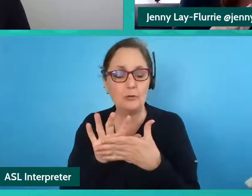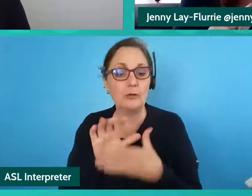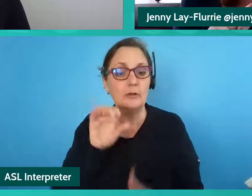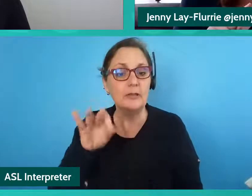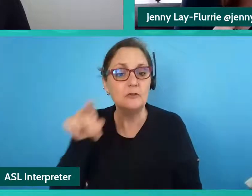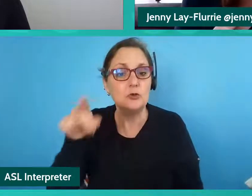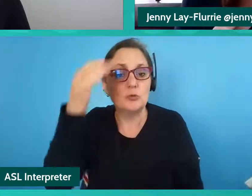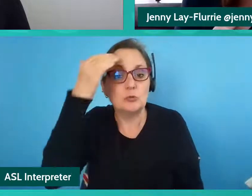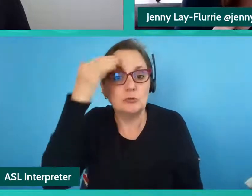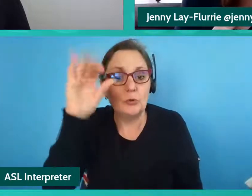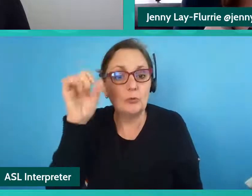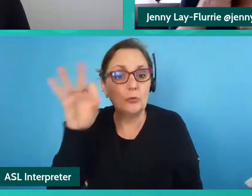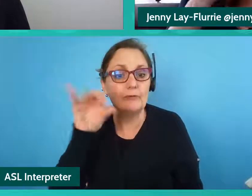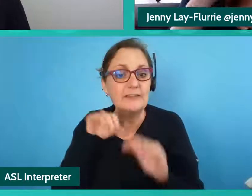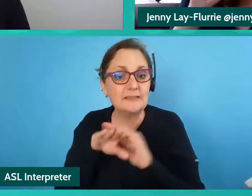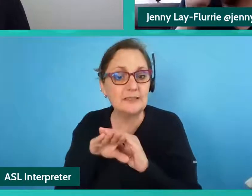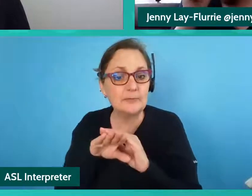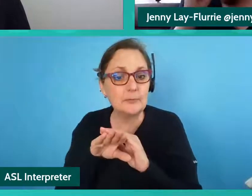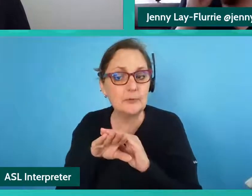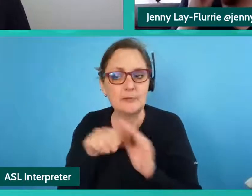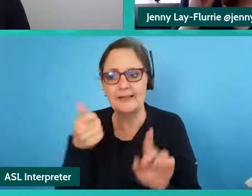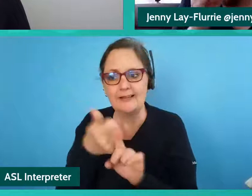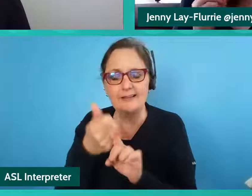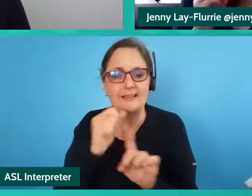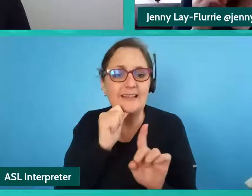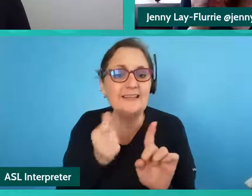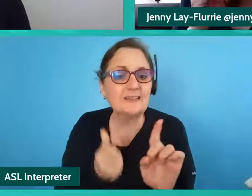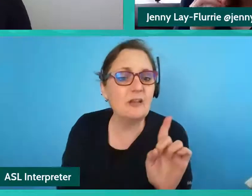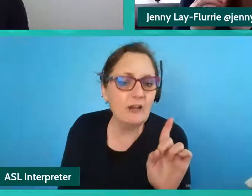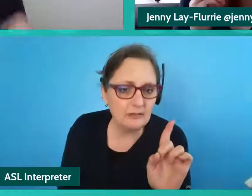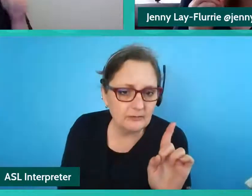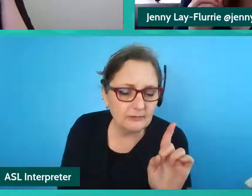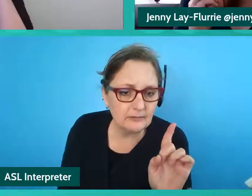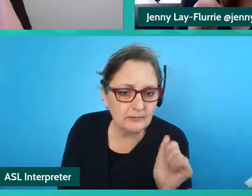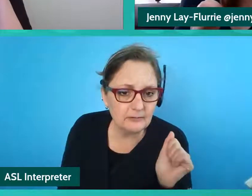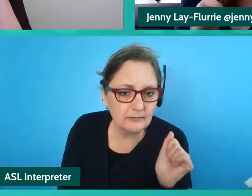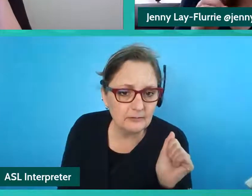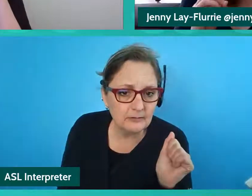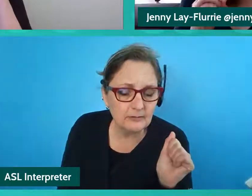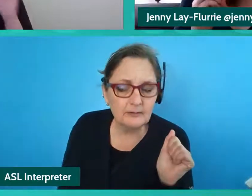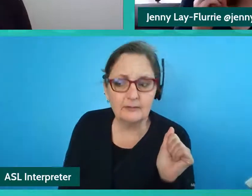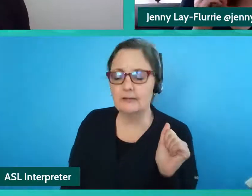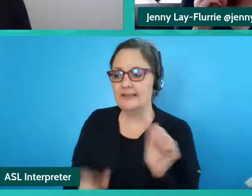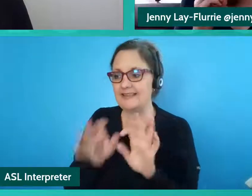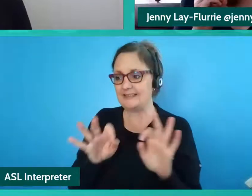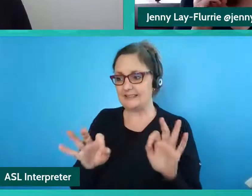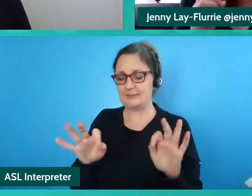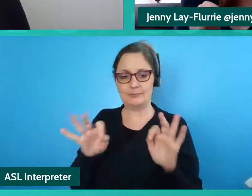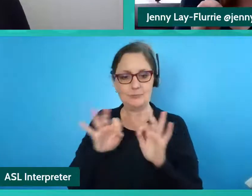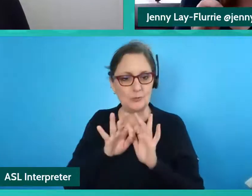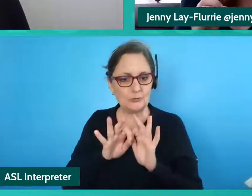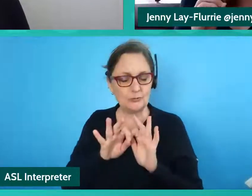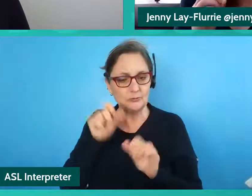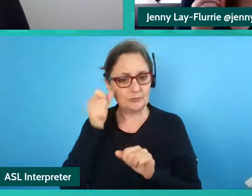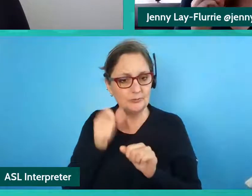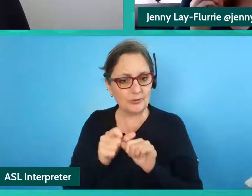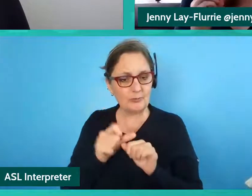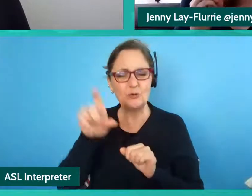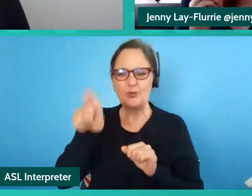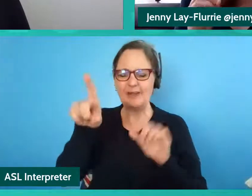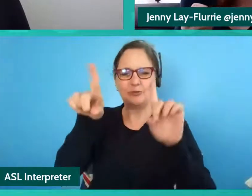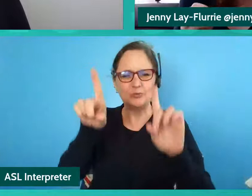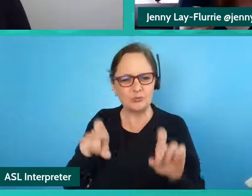if it's accessible, it's not. So just one of the most key and important thing is to test your